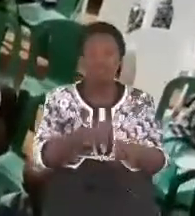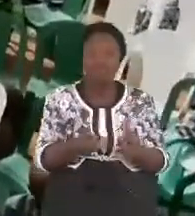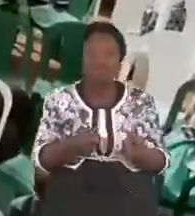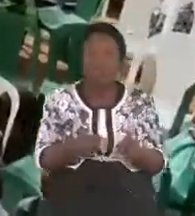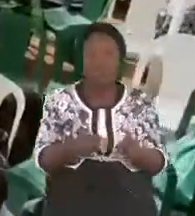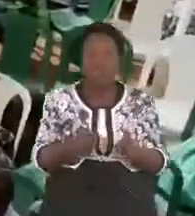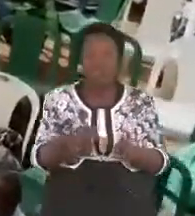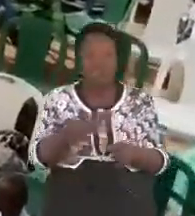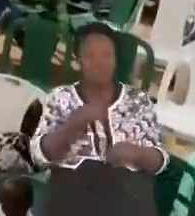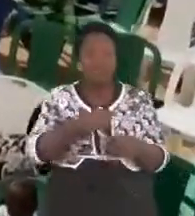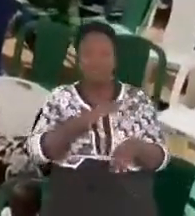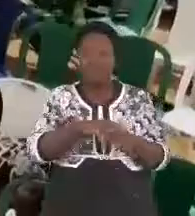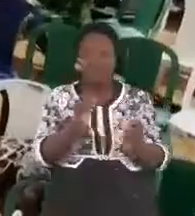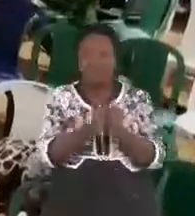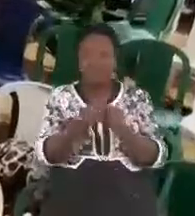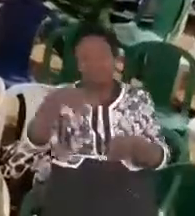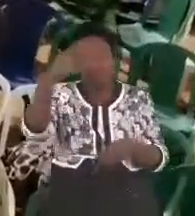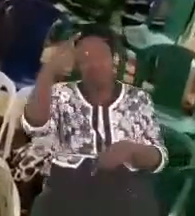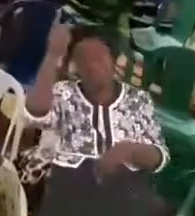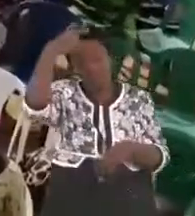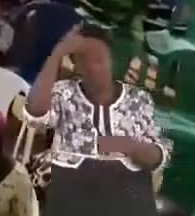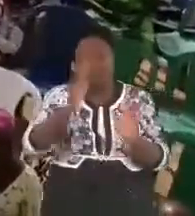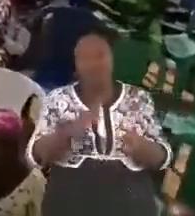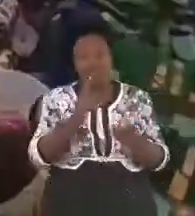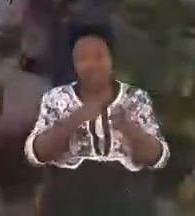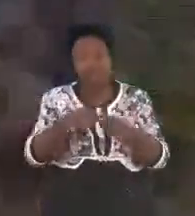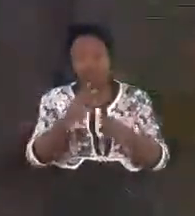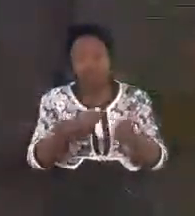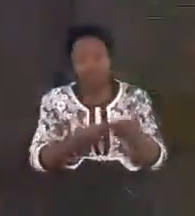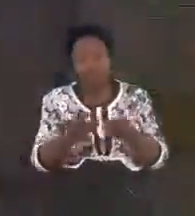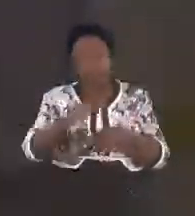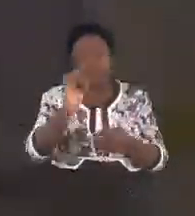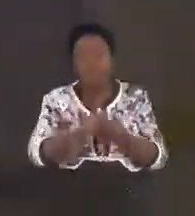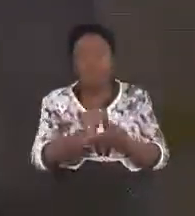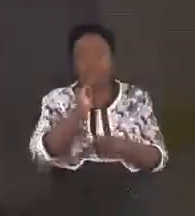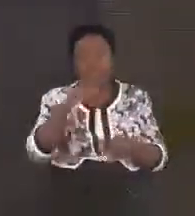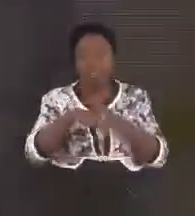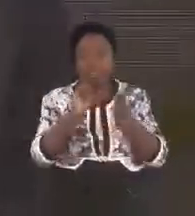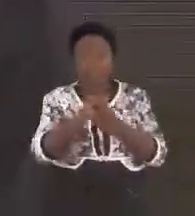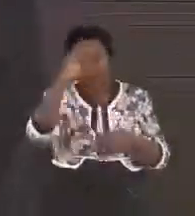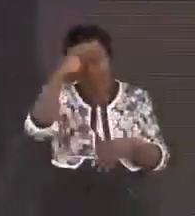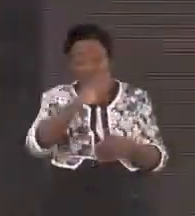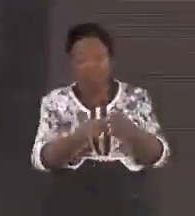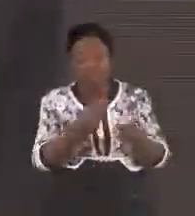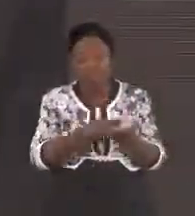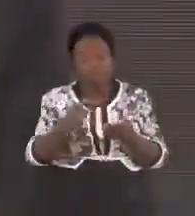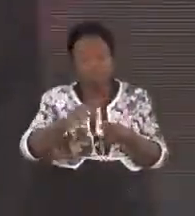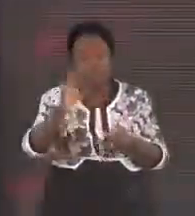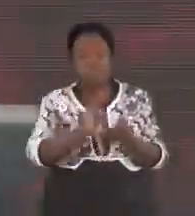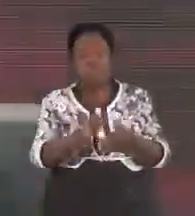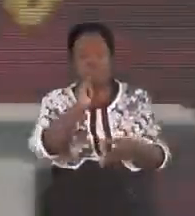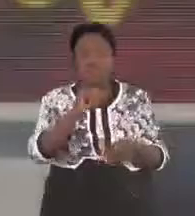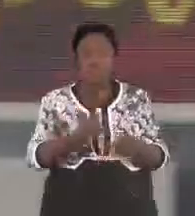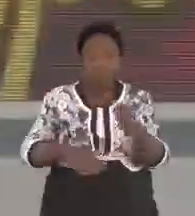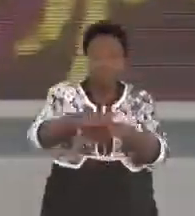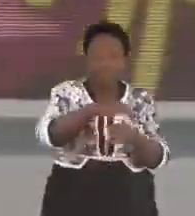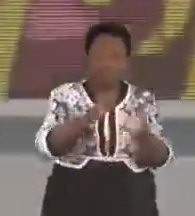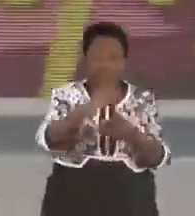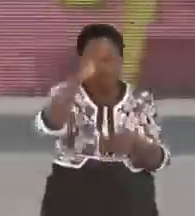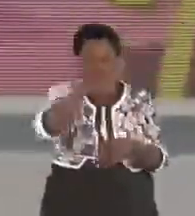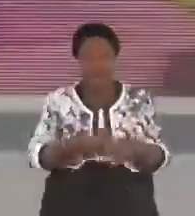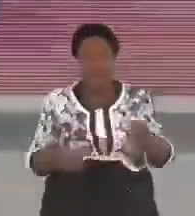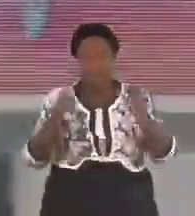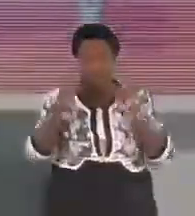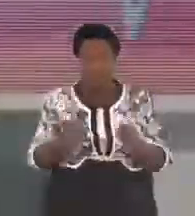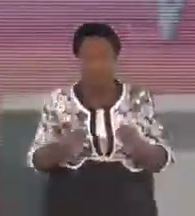Ghost that enveloped that man, the Holy Ghost that saturated that man and empowered him and